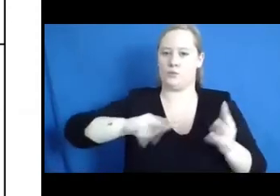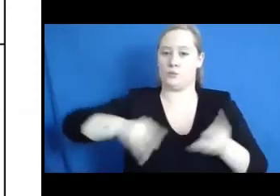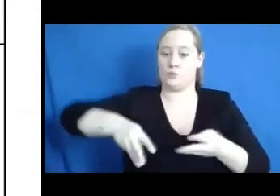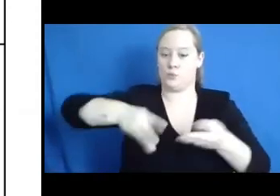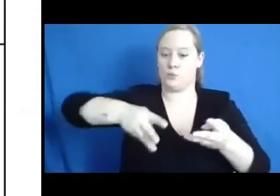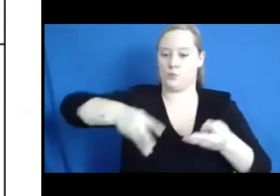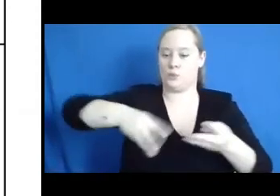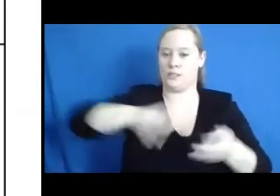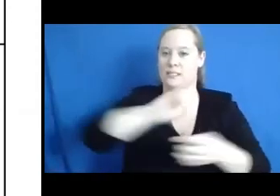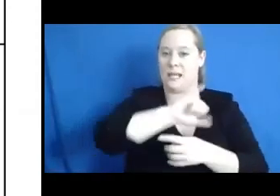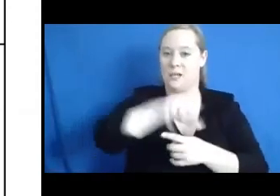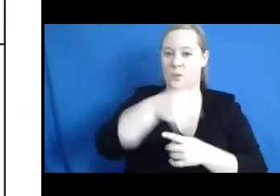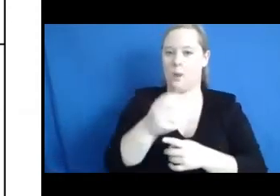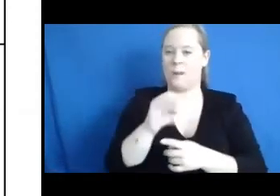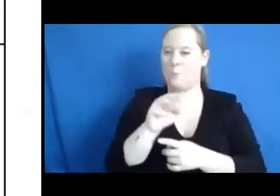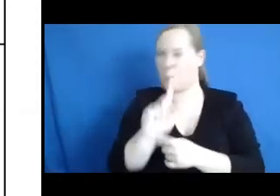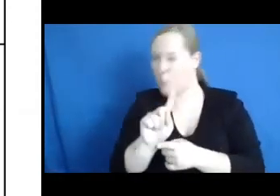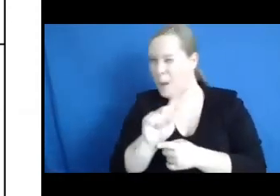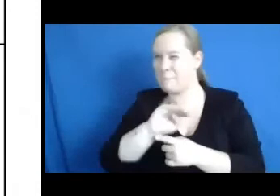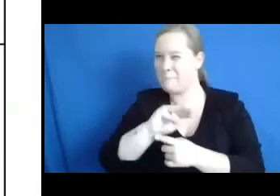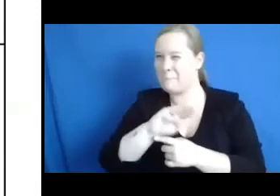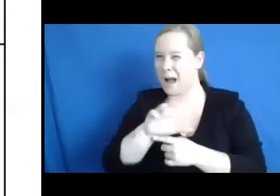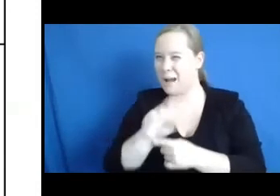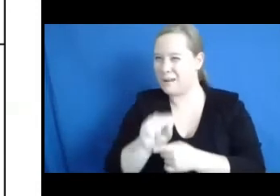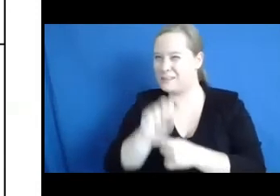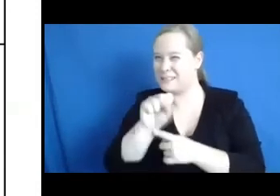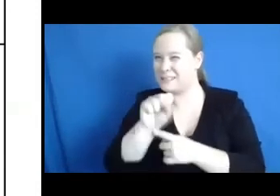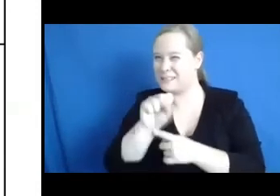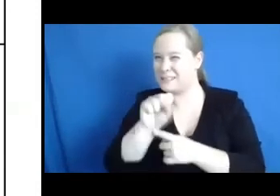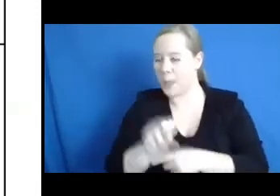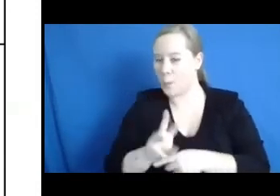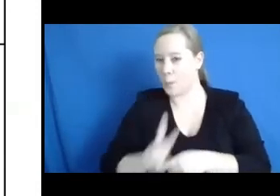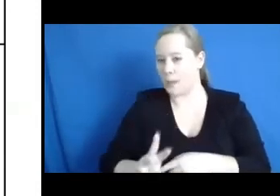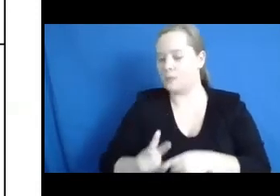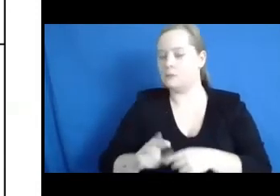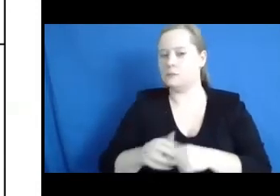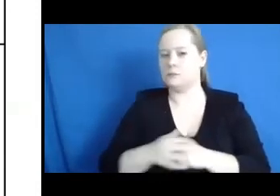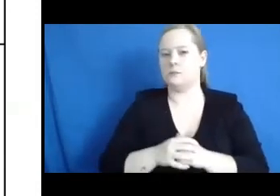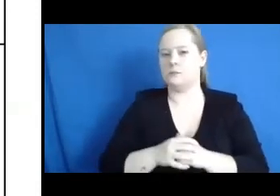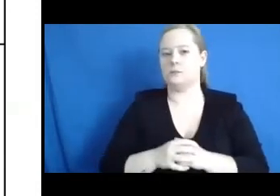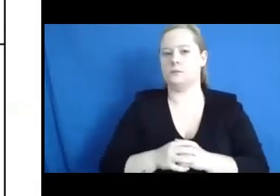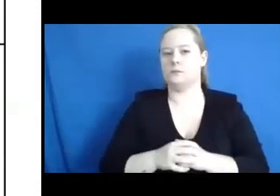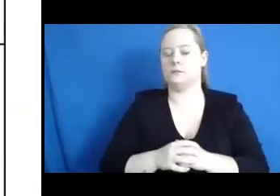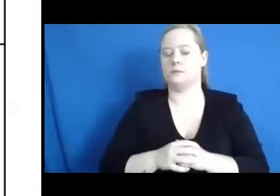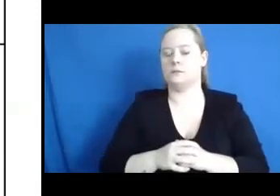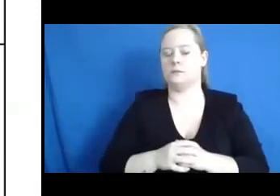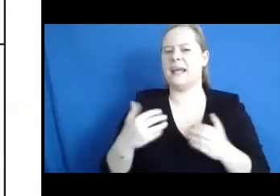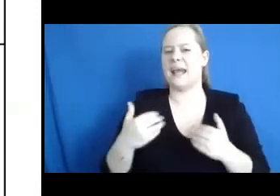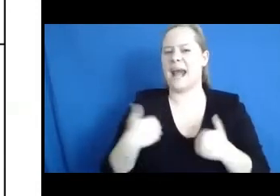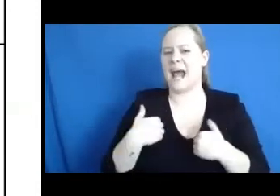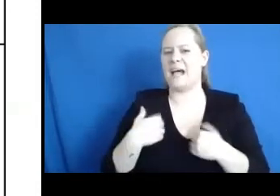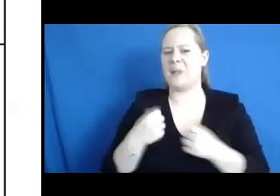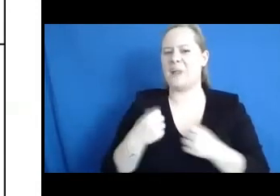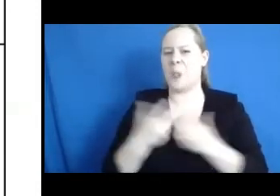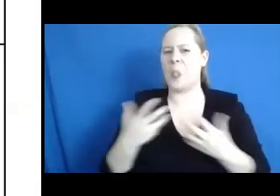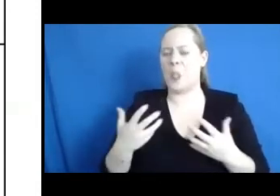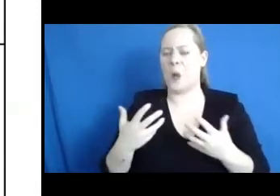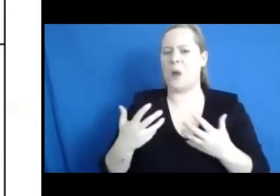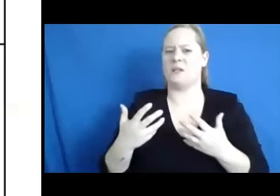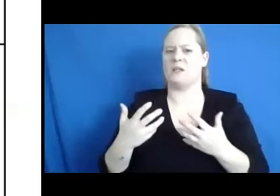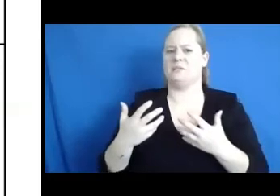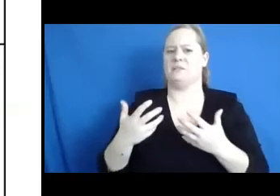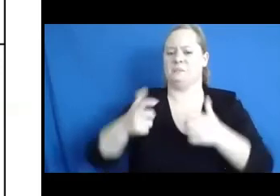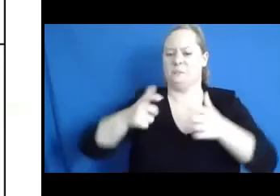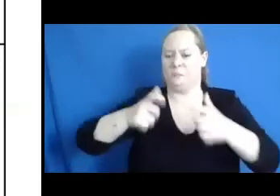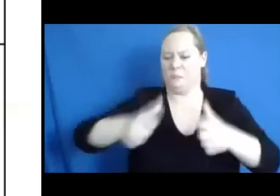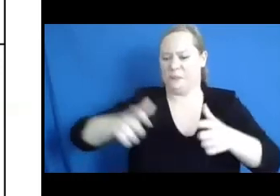a mile southwest of the site. And the landfill contained a number of liquid waste lagoons that stored